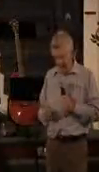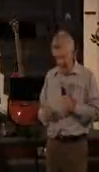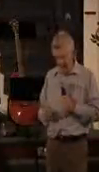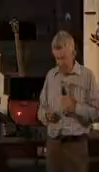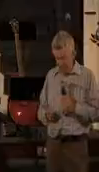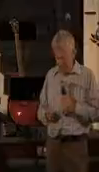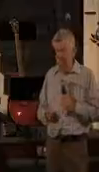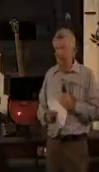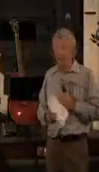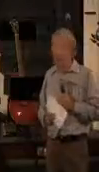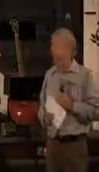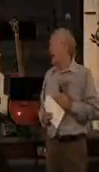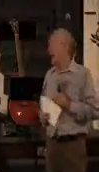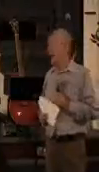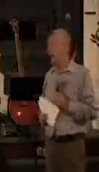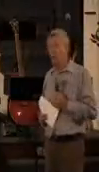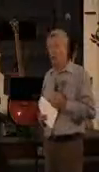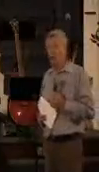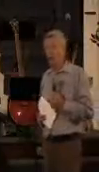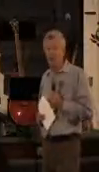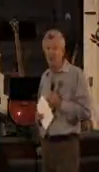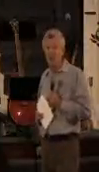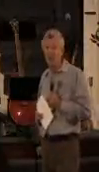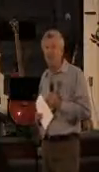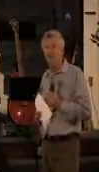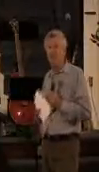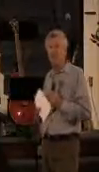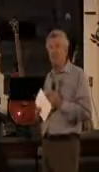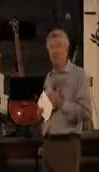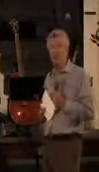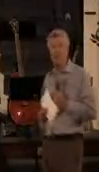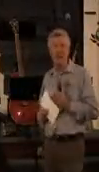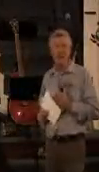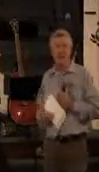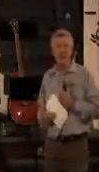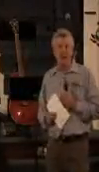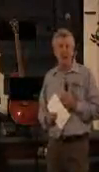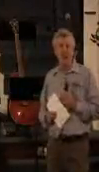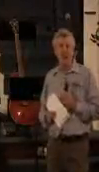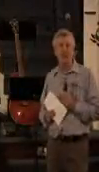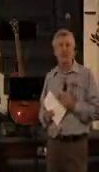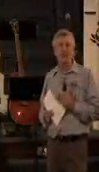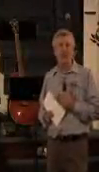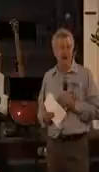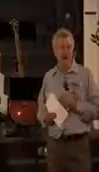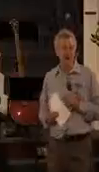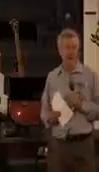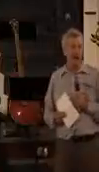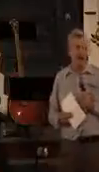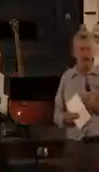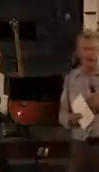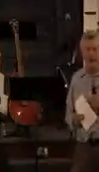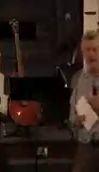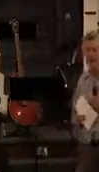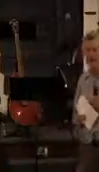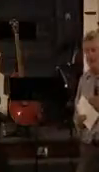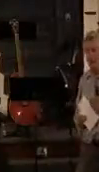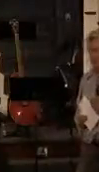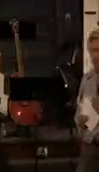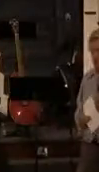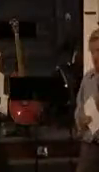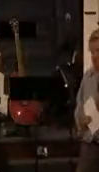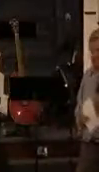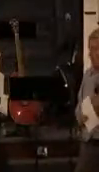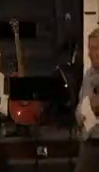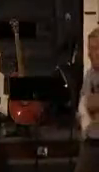that. I also want to call attention to the photos of the center in La Legua that has